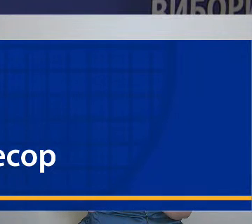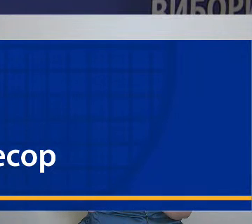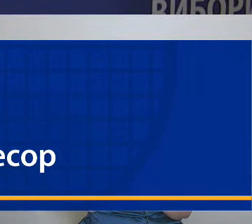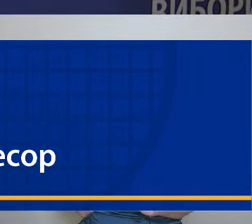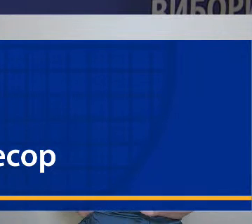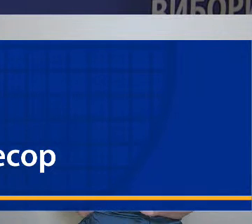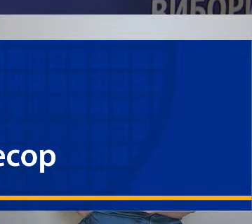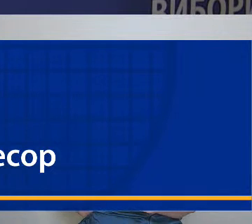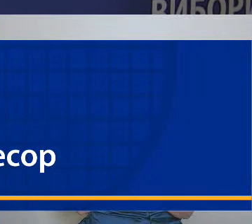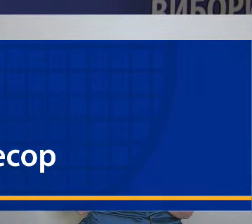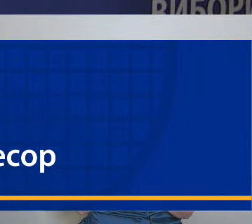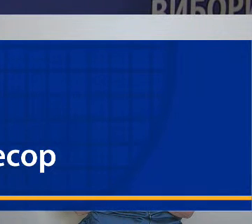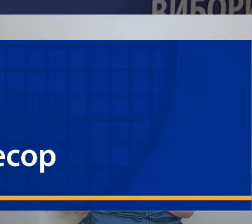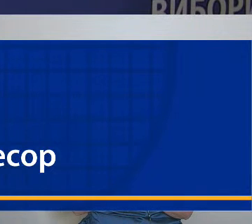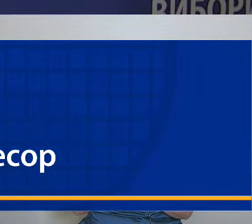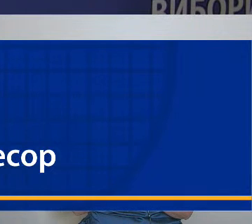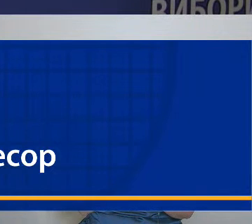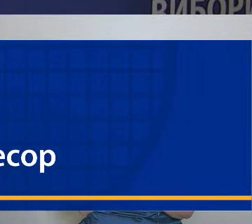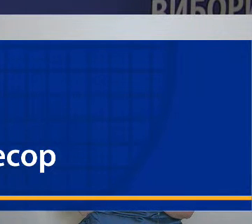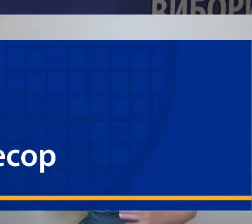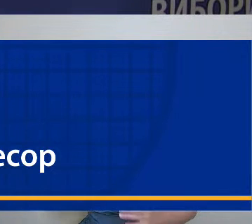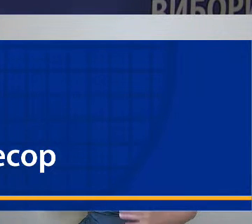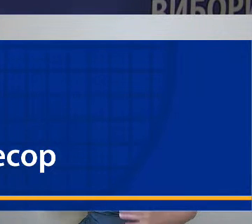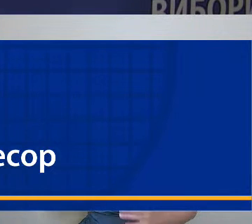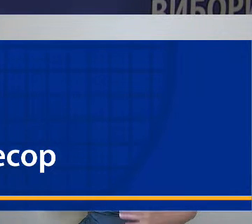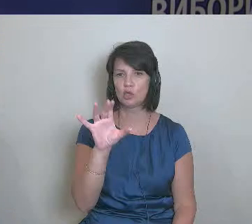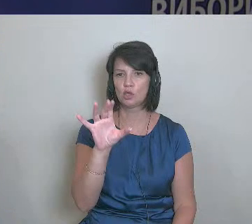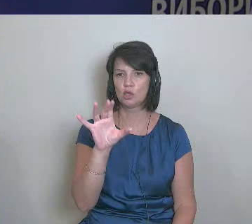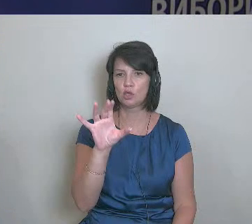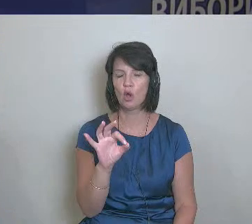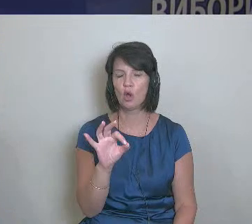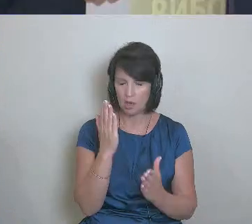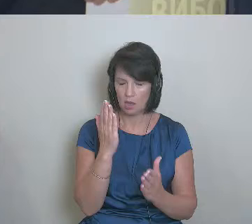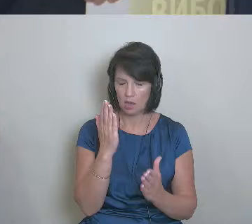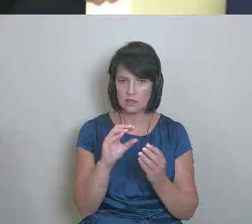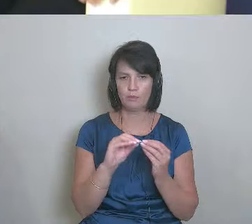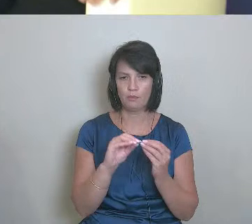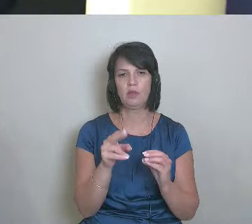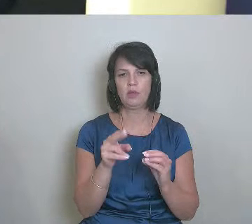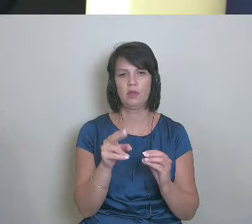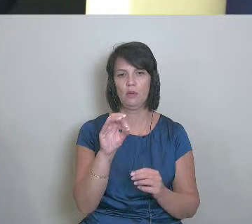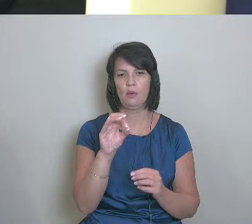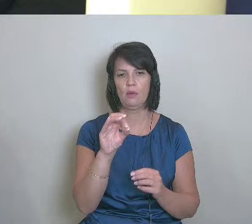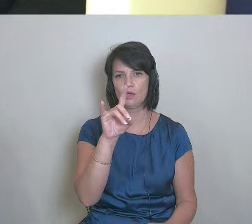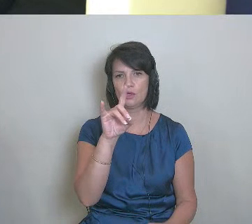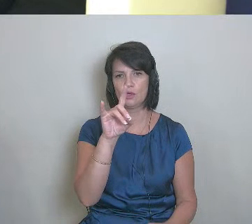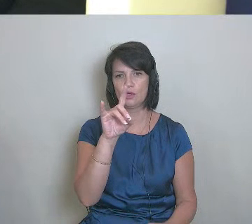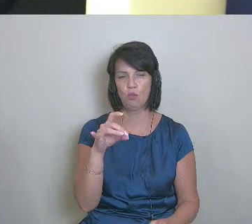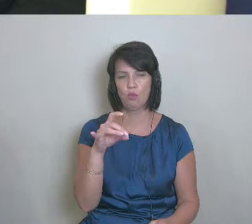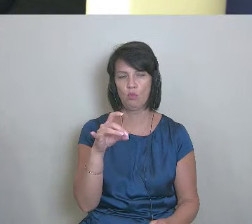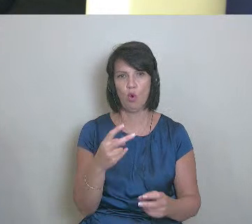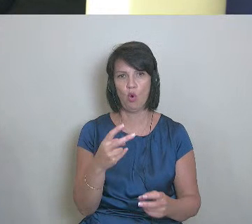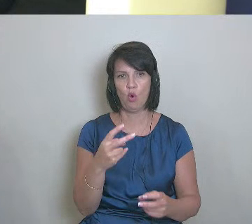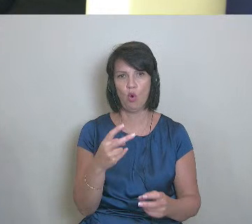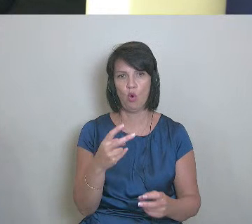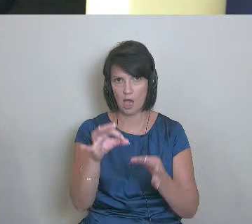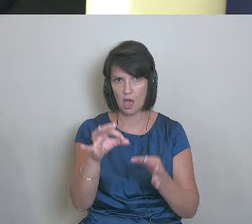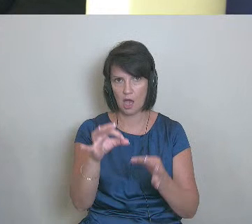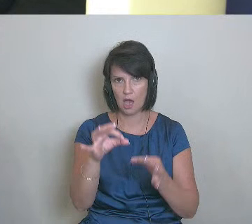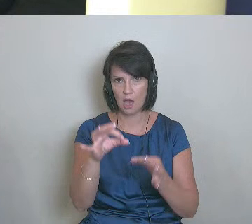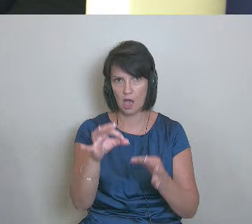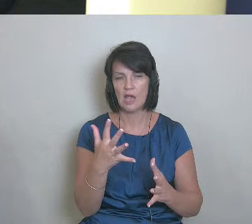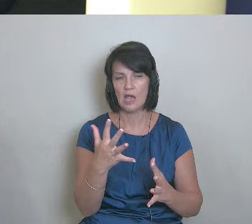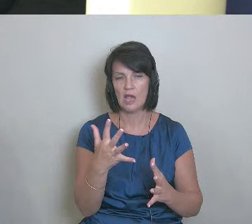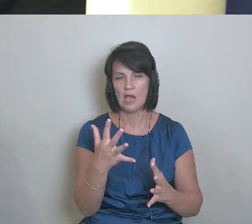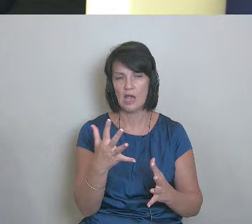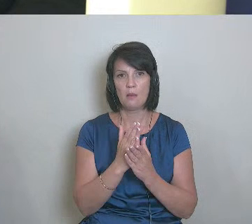residents of territorial communities, and they don't participate in voting. But the remand, there is a problem of remand.